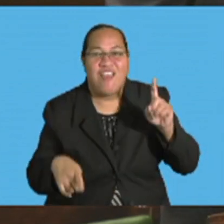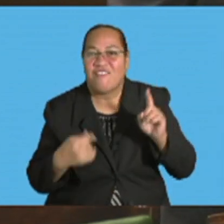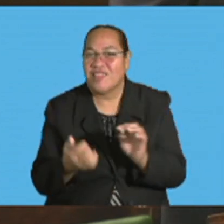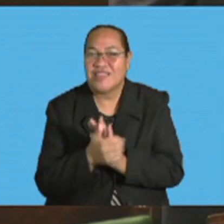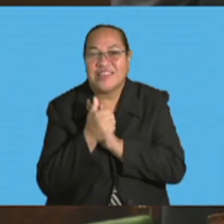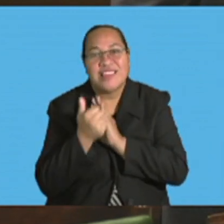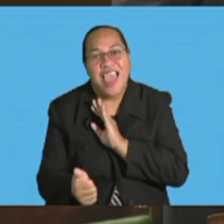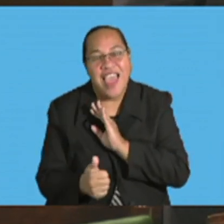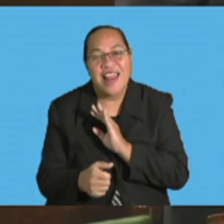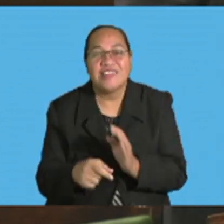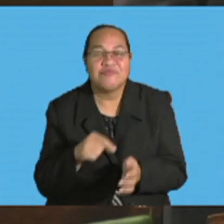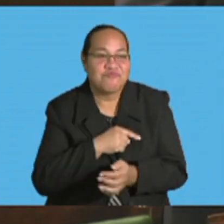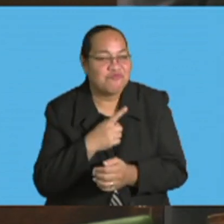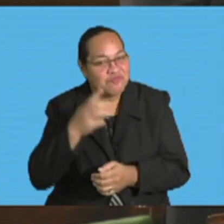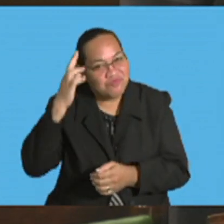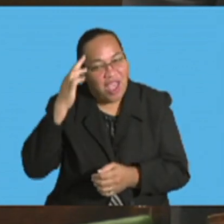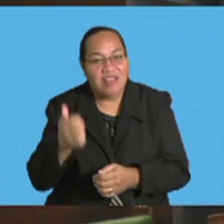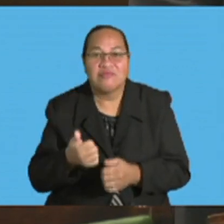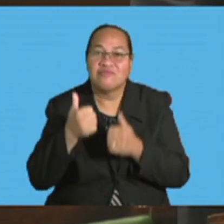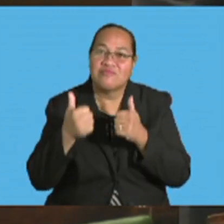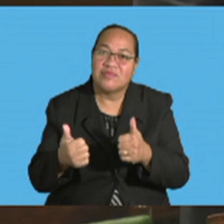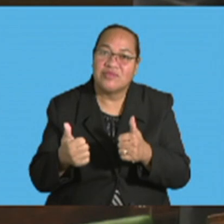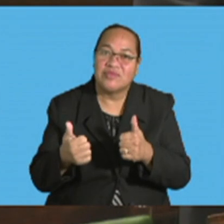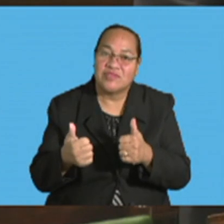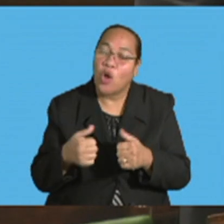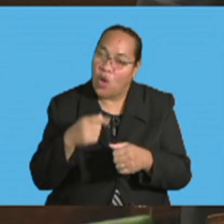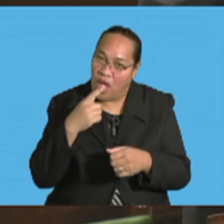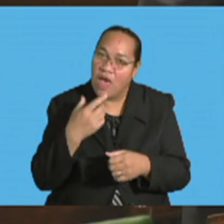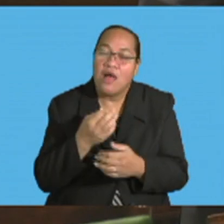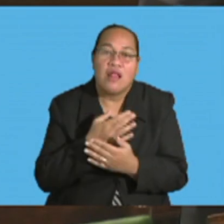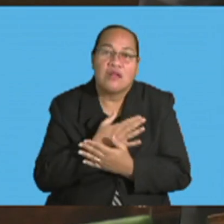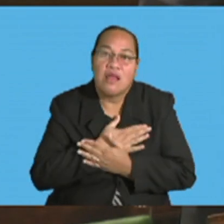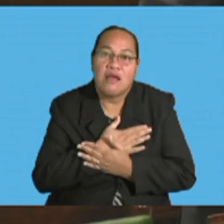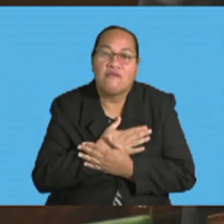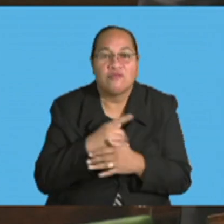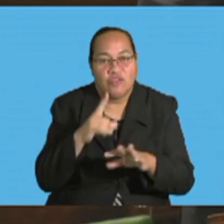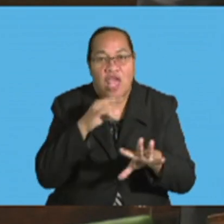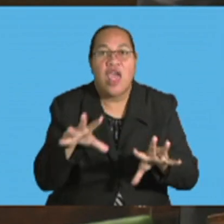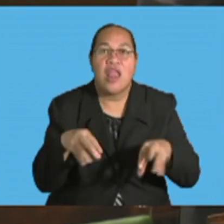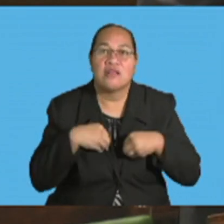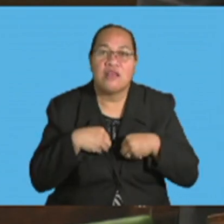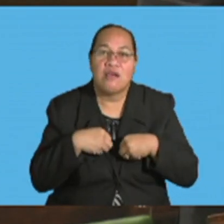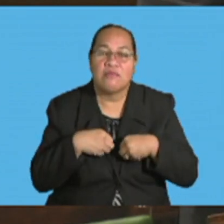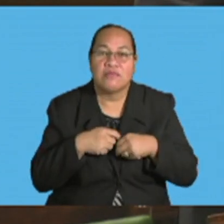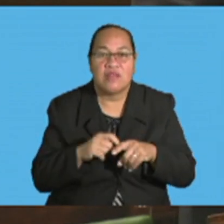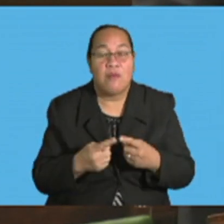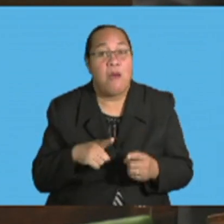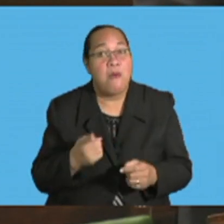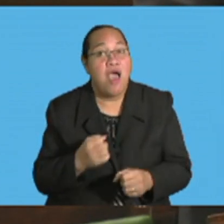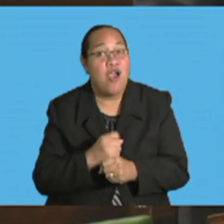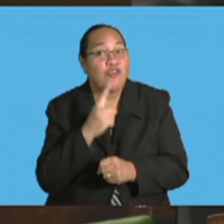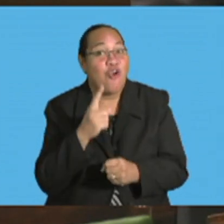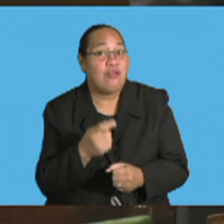talents and capable minds, and who hold a tremendous capacity for love and acceptance. But God's